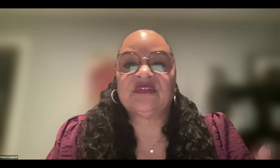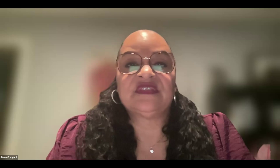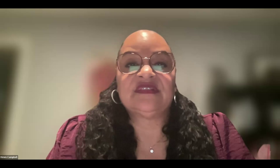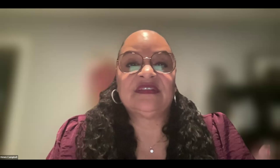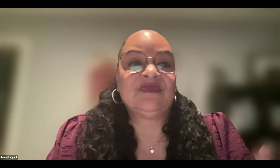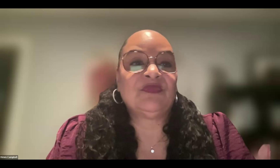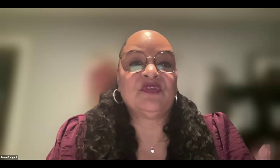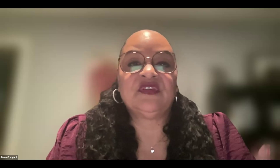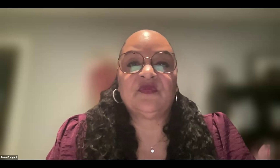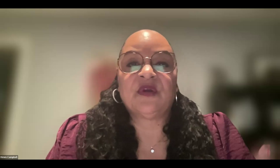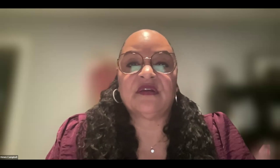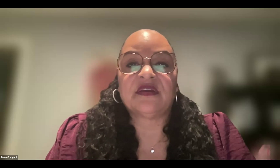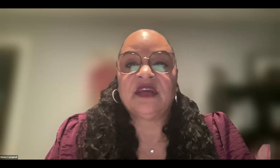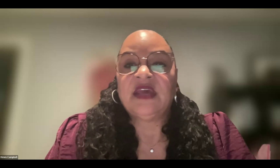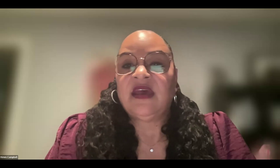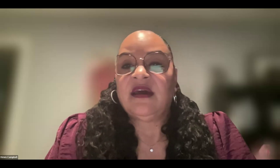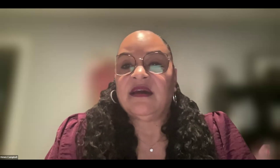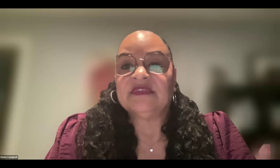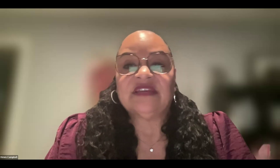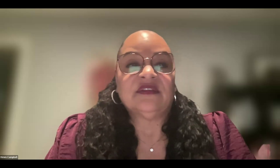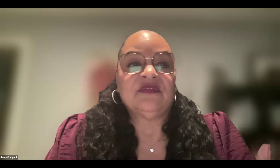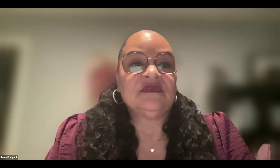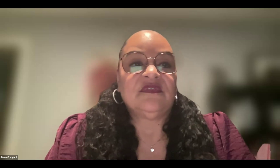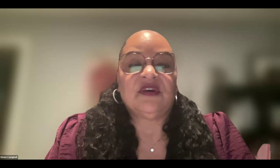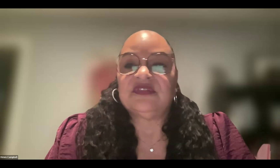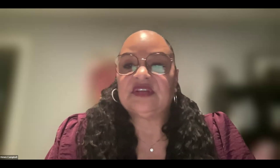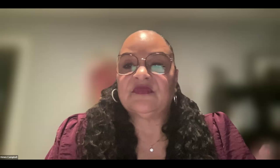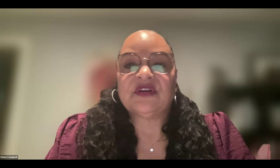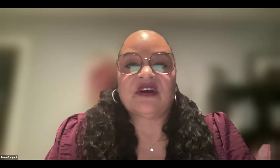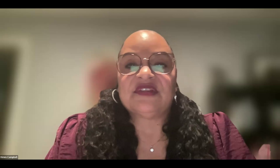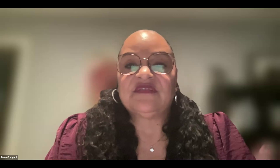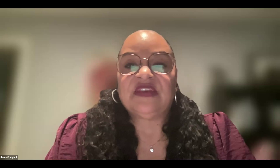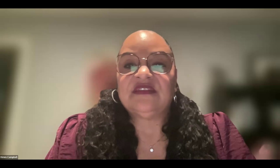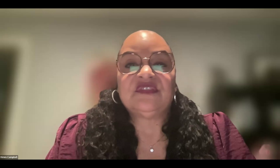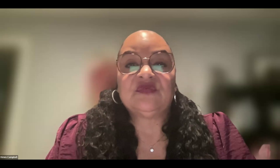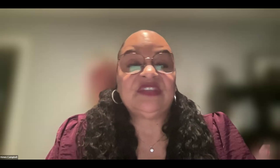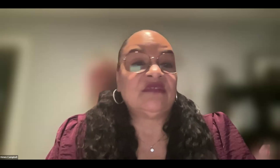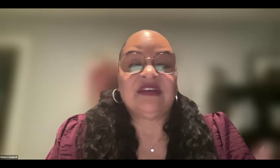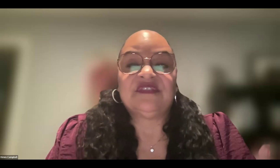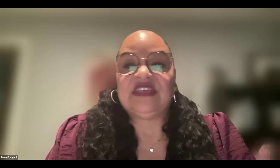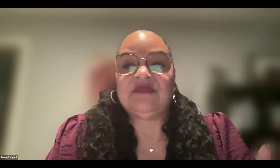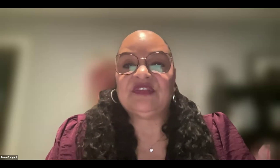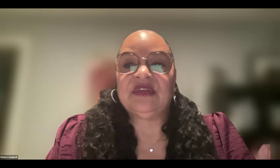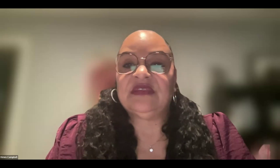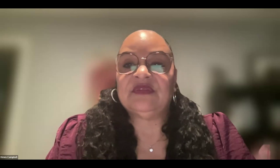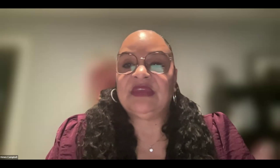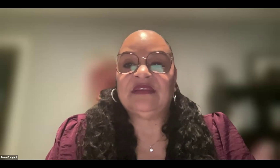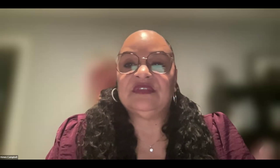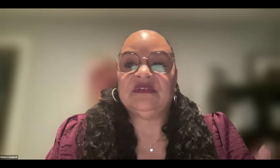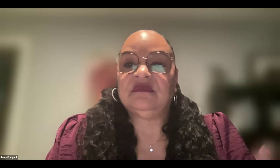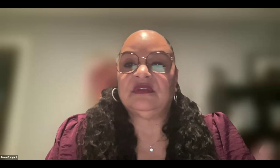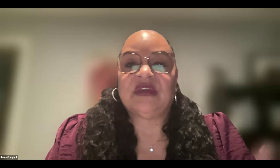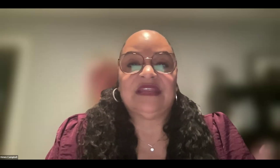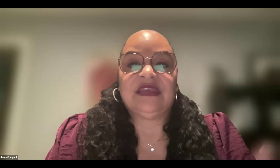funding services that have been proven to work, let alone those that are more cost effective. So we don't have to keep suing them to make